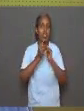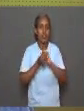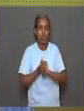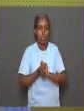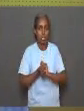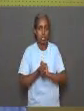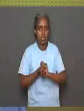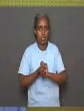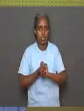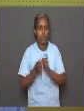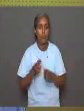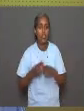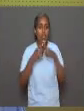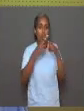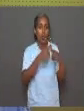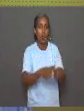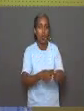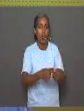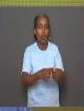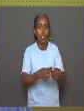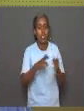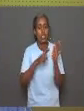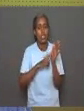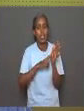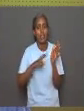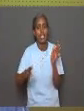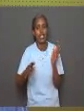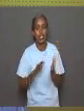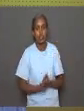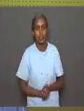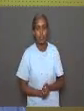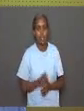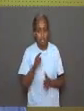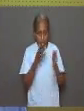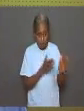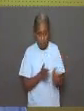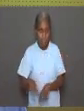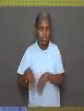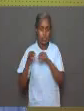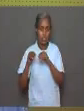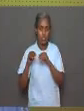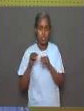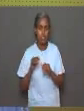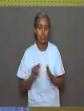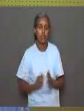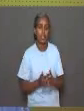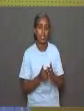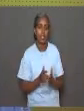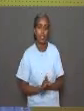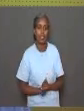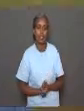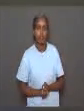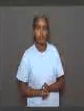transformation called reflection. Are you ready, students? Let us begin.